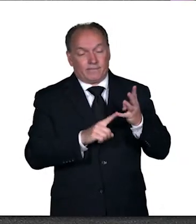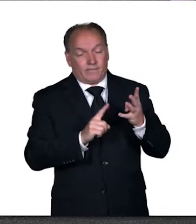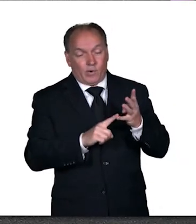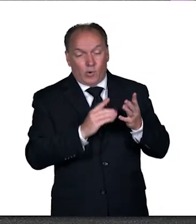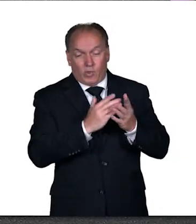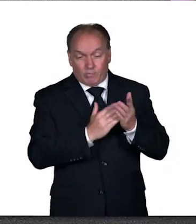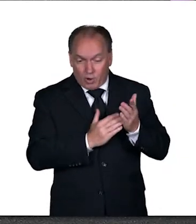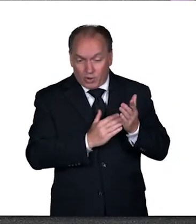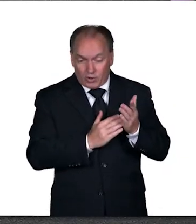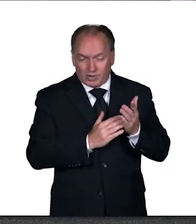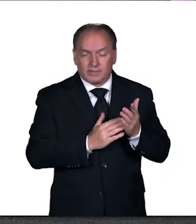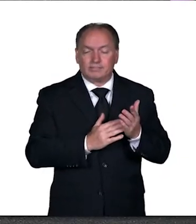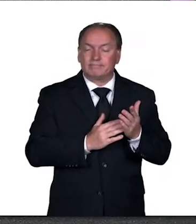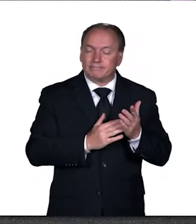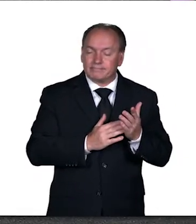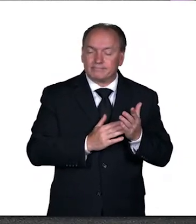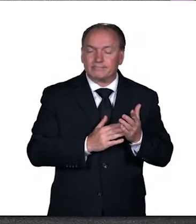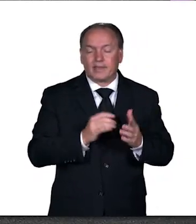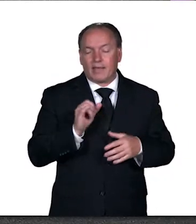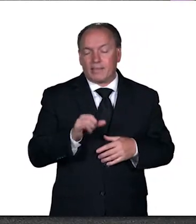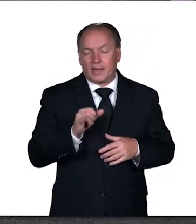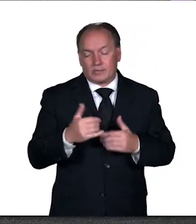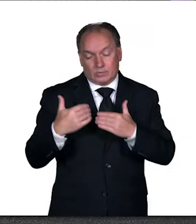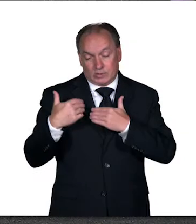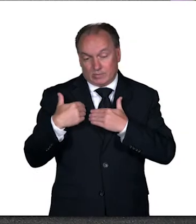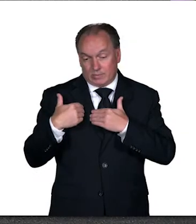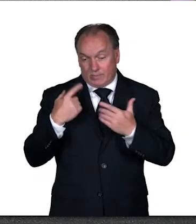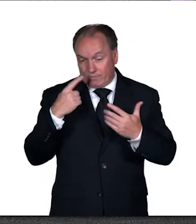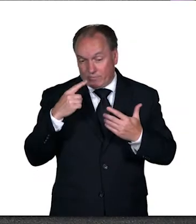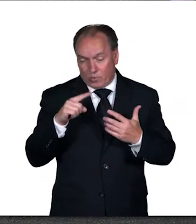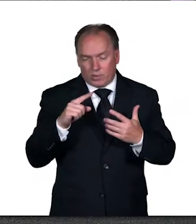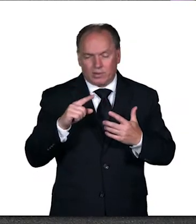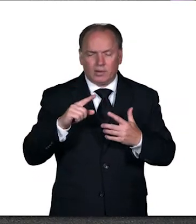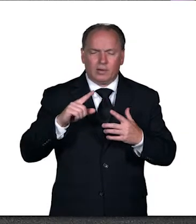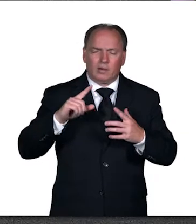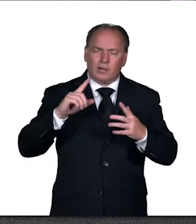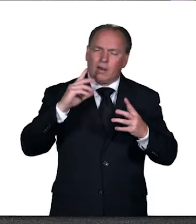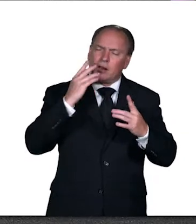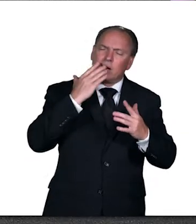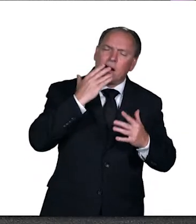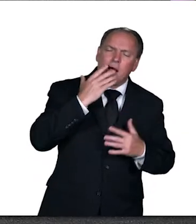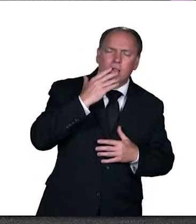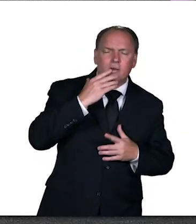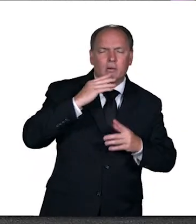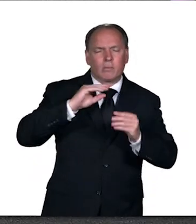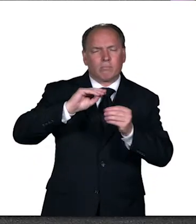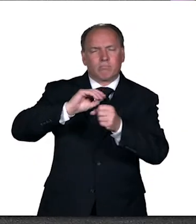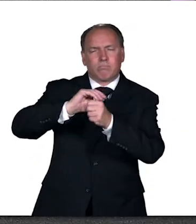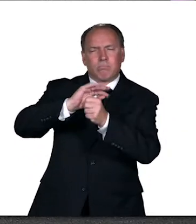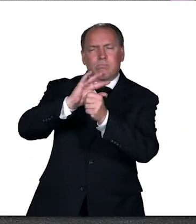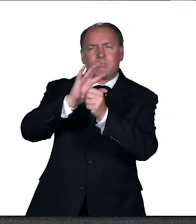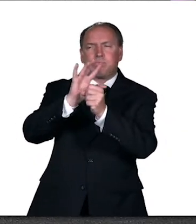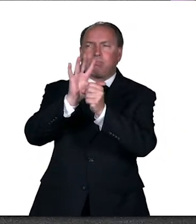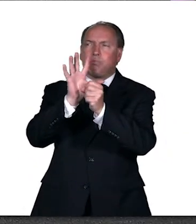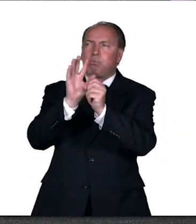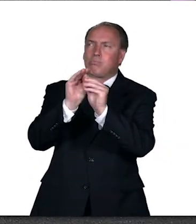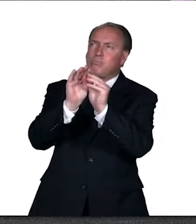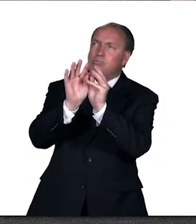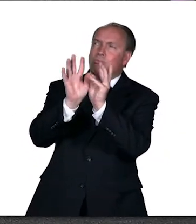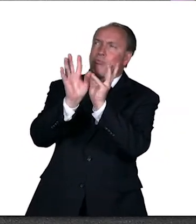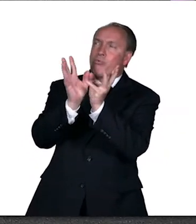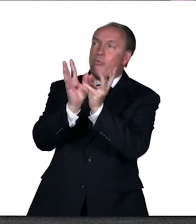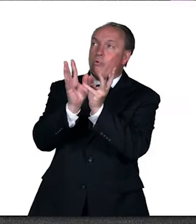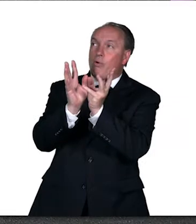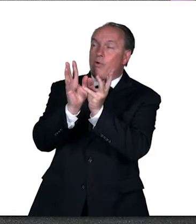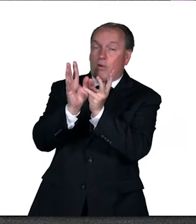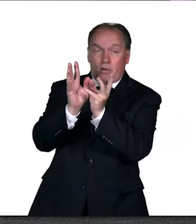fourth part of our plant was the part that blooms and it's really colorful and it attracts the bees and